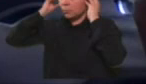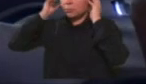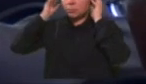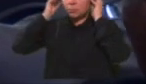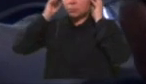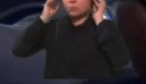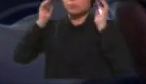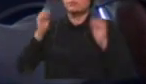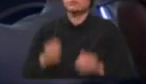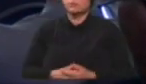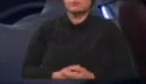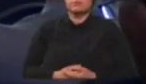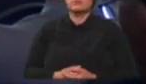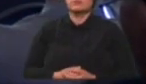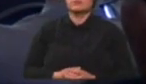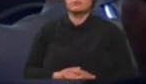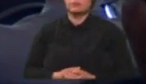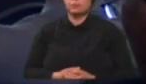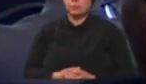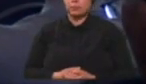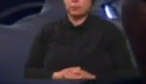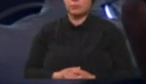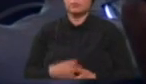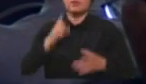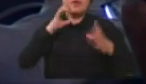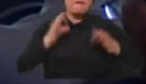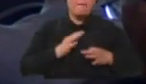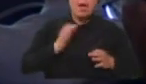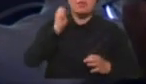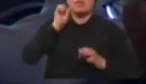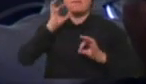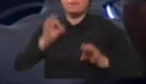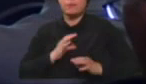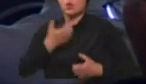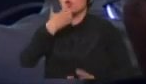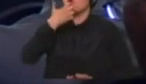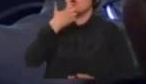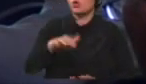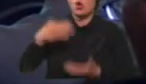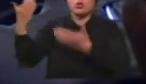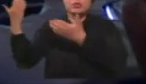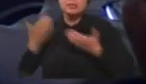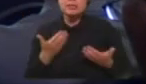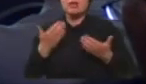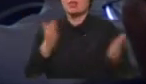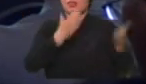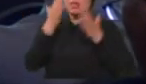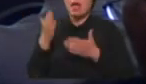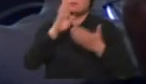Państwa. So, ladies and gentlemen, I invite you and warmly recommend this presentation.